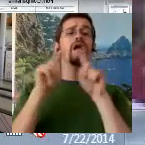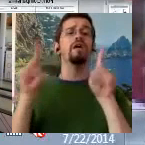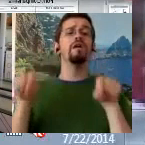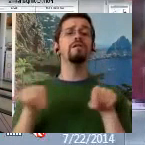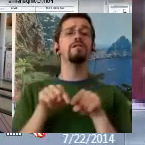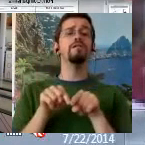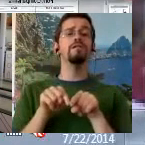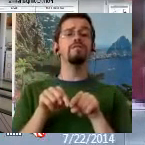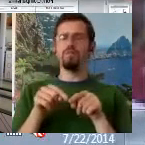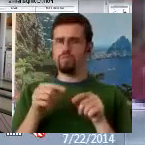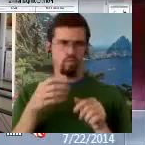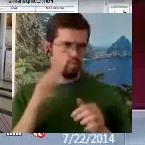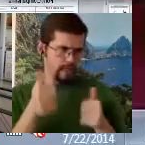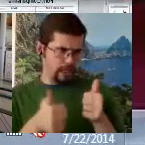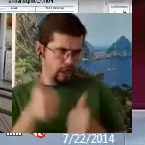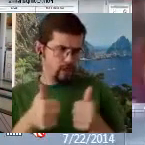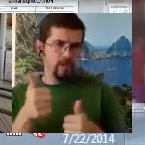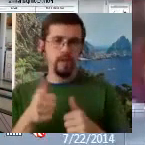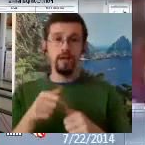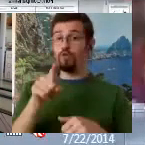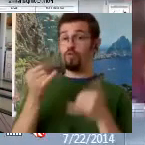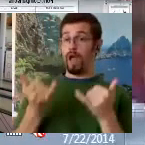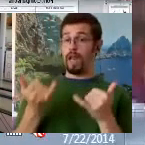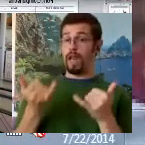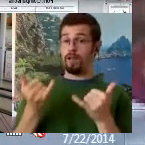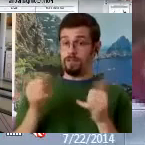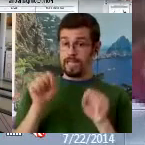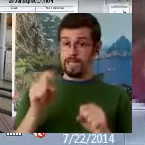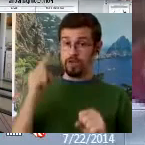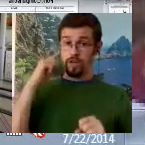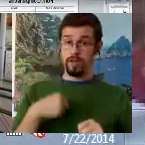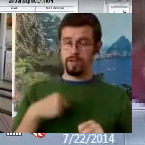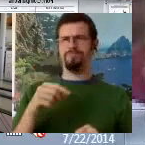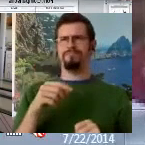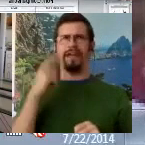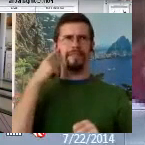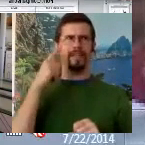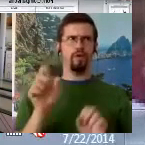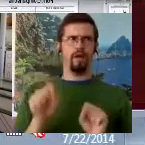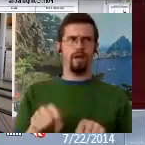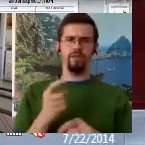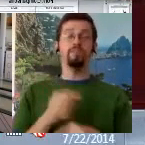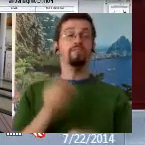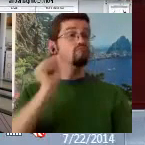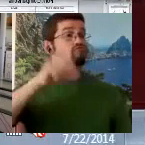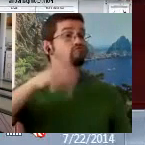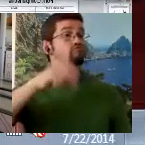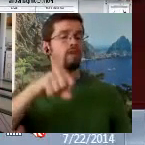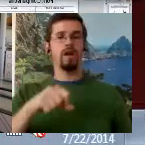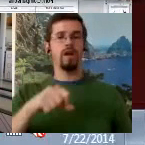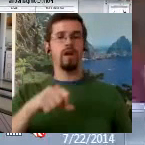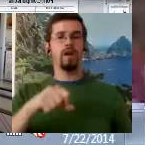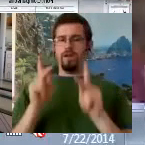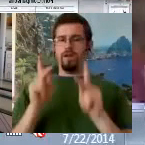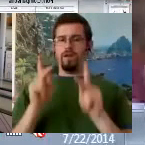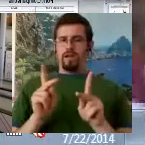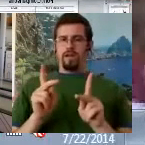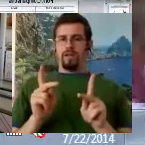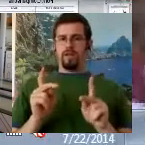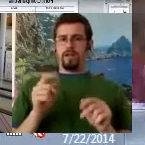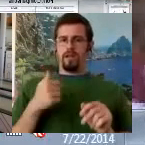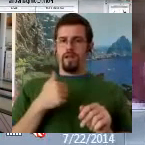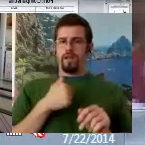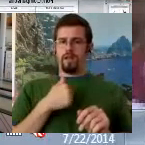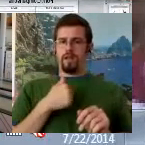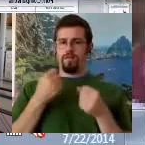which slide? Well, the one you're looking at right now. Can you hear me? I guess you can, right? Mm-hmm. The thing that I'm going to